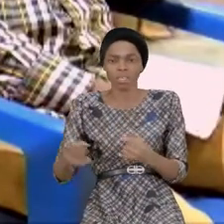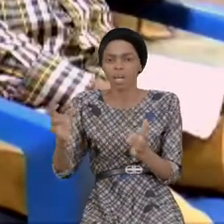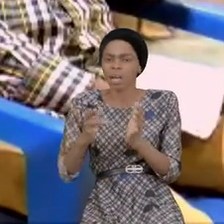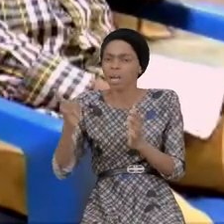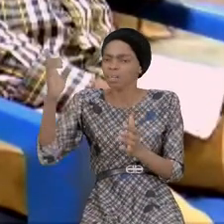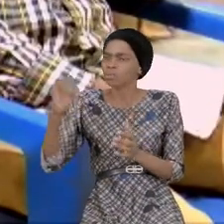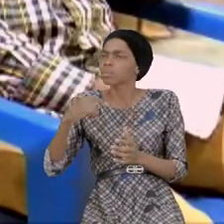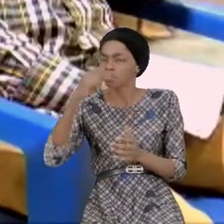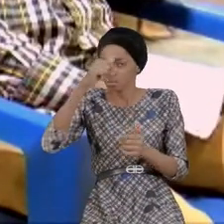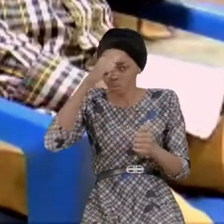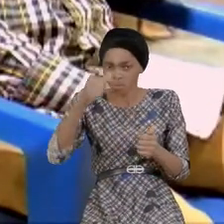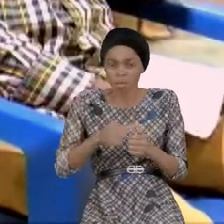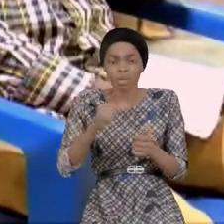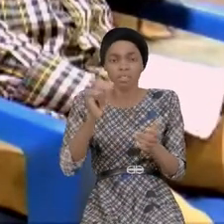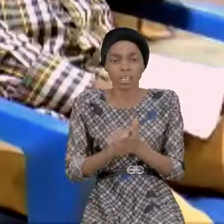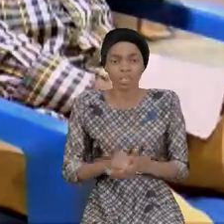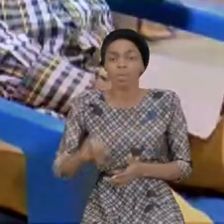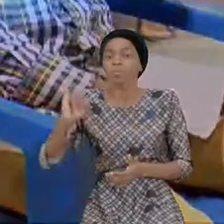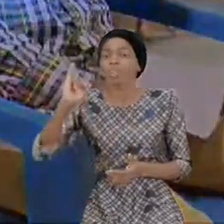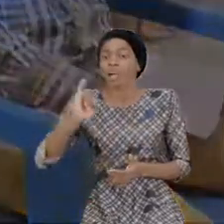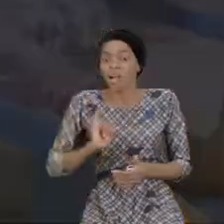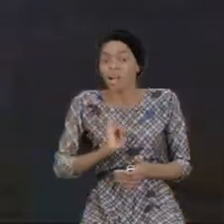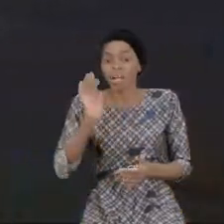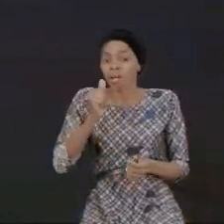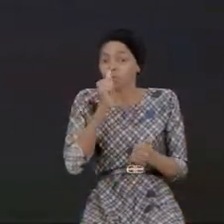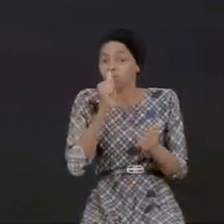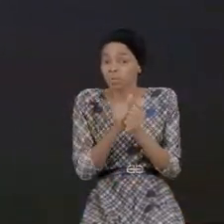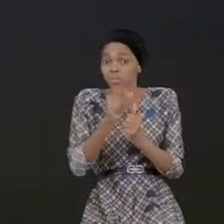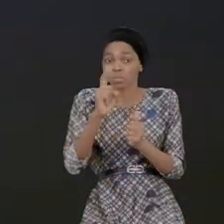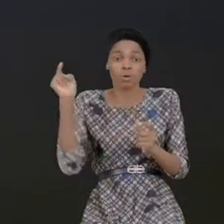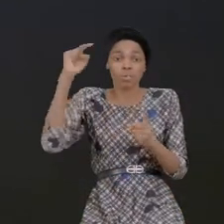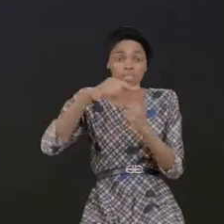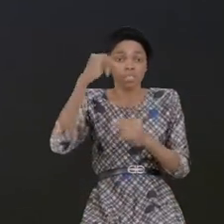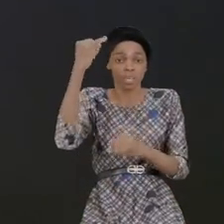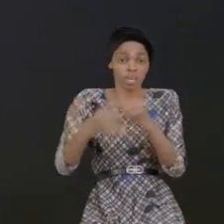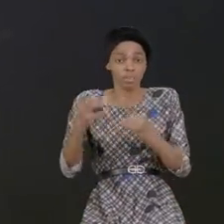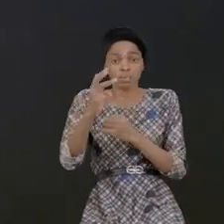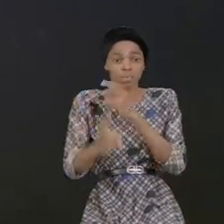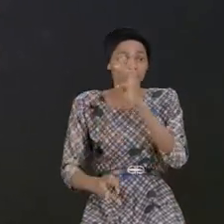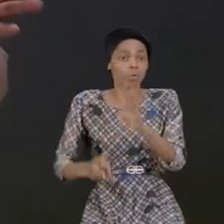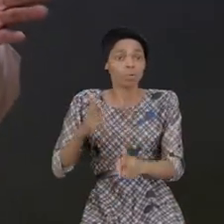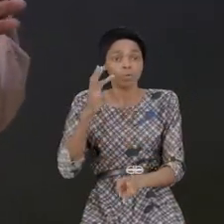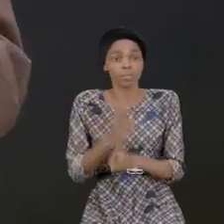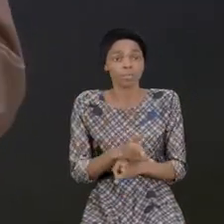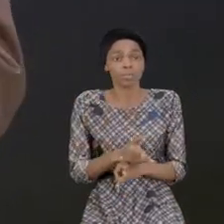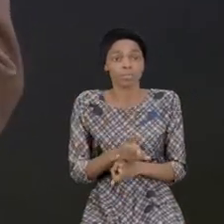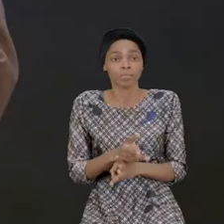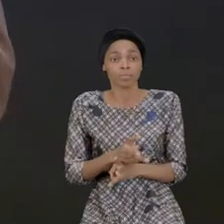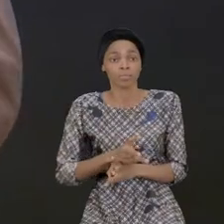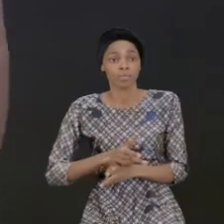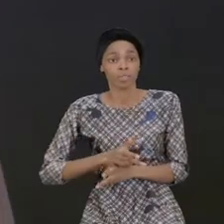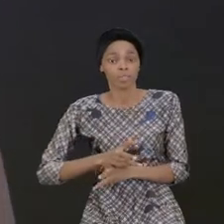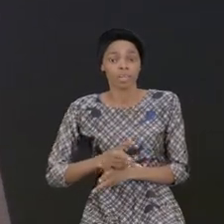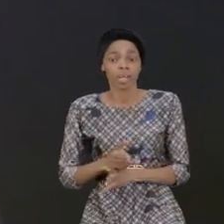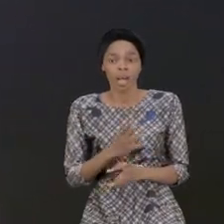He remembers that God will not lie and God will not fail. For we walk by